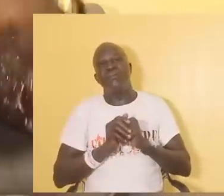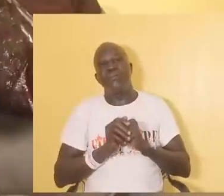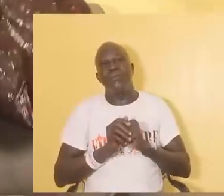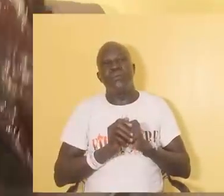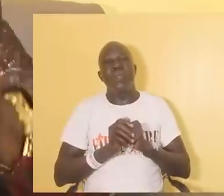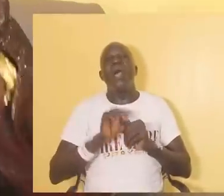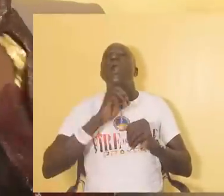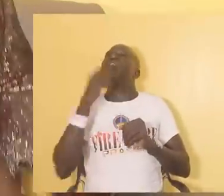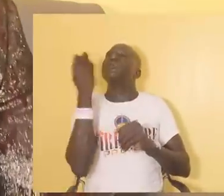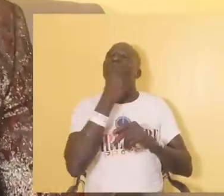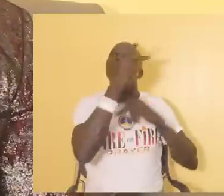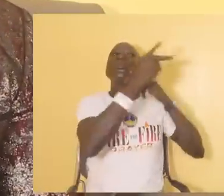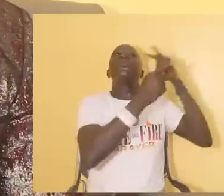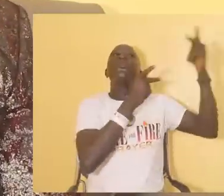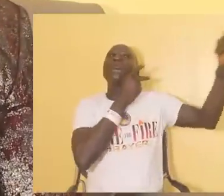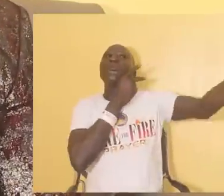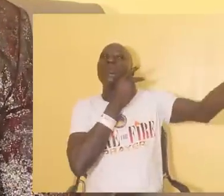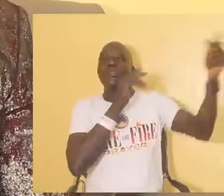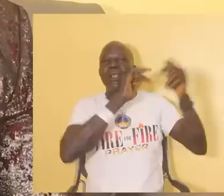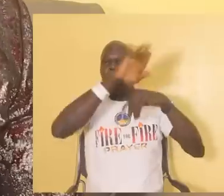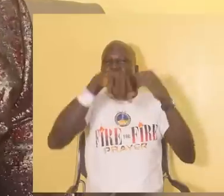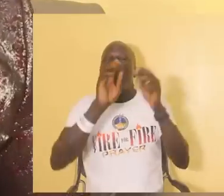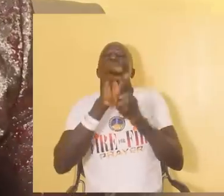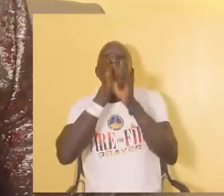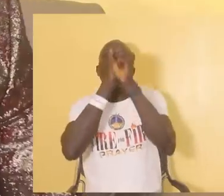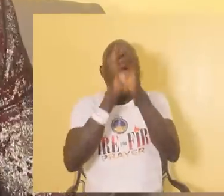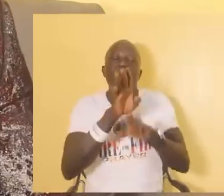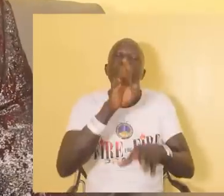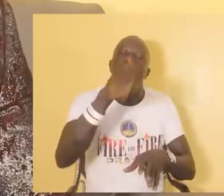I speak as a prophet. Ah, no.